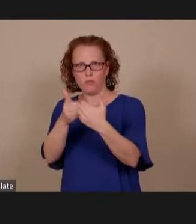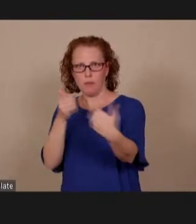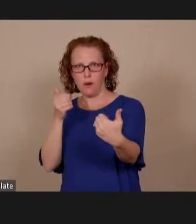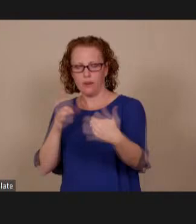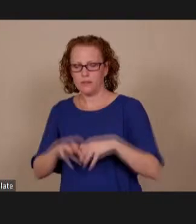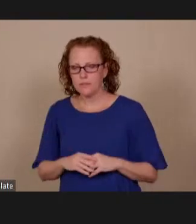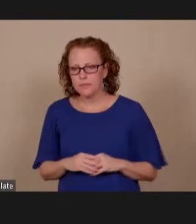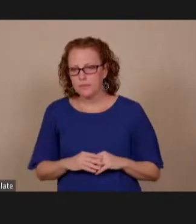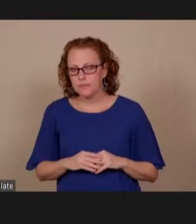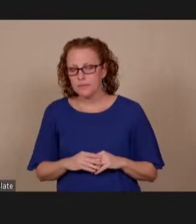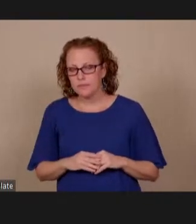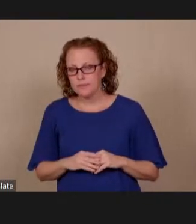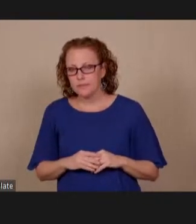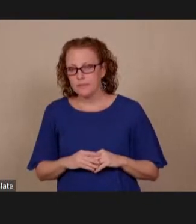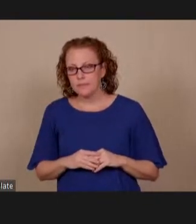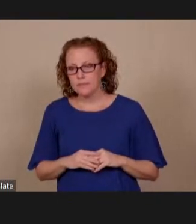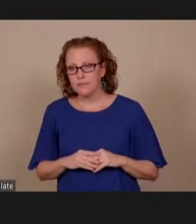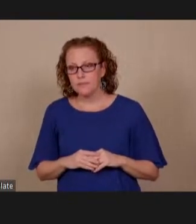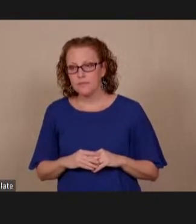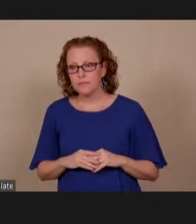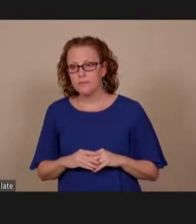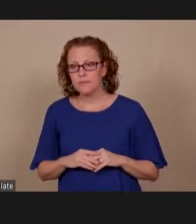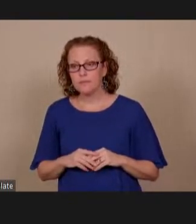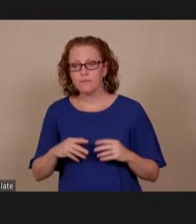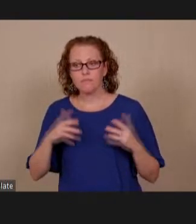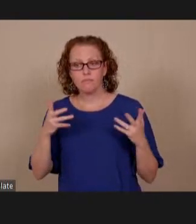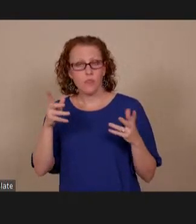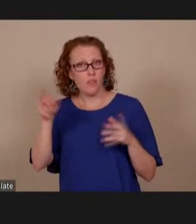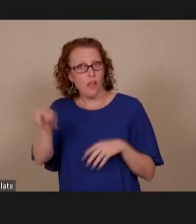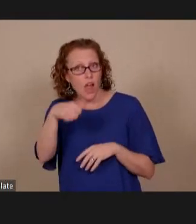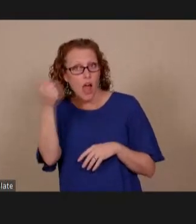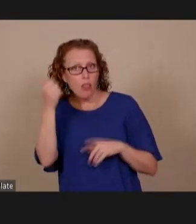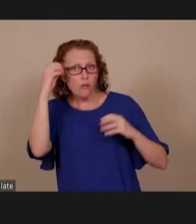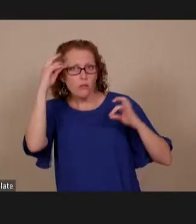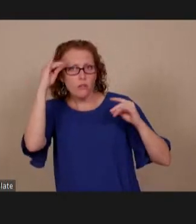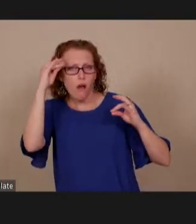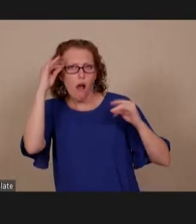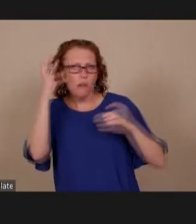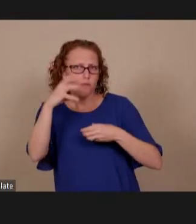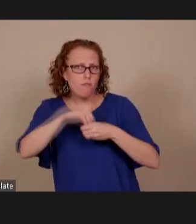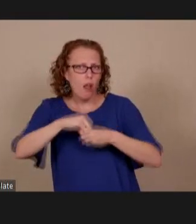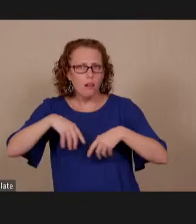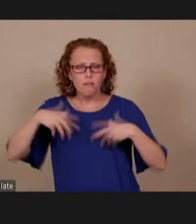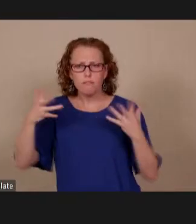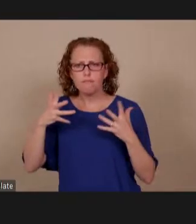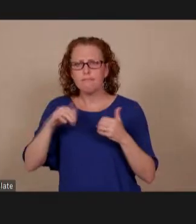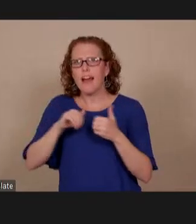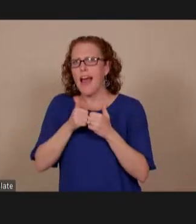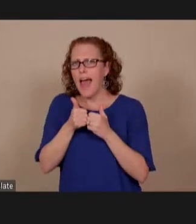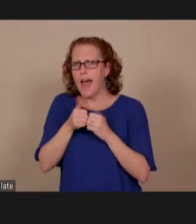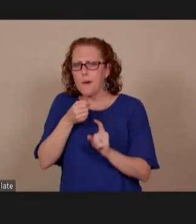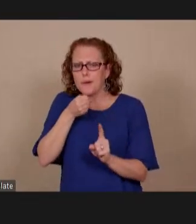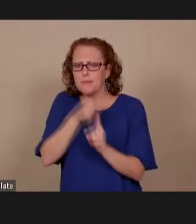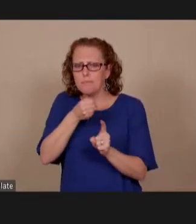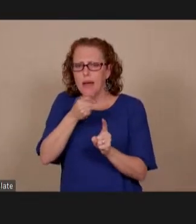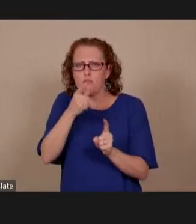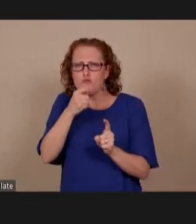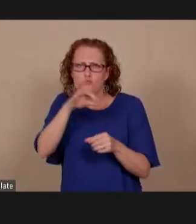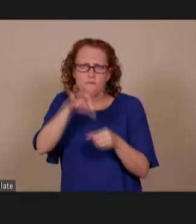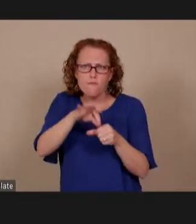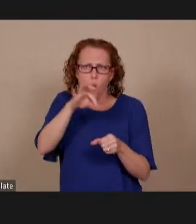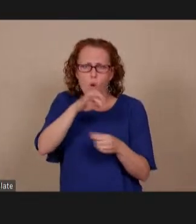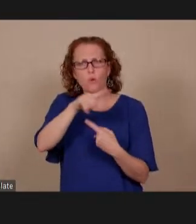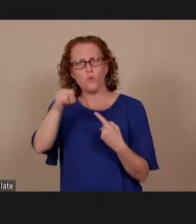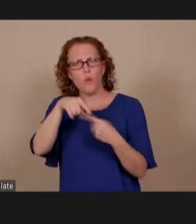that the impact to voters and when they vote should